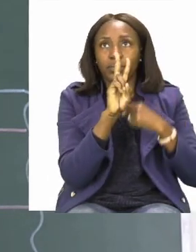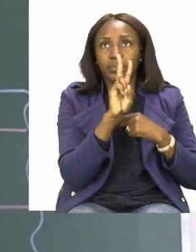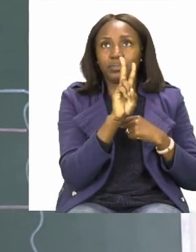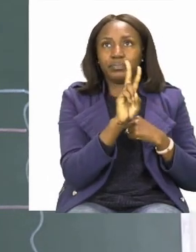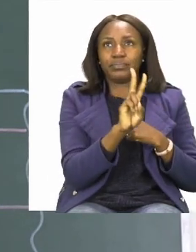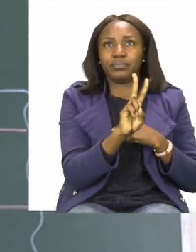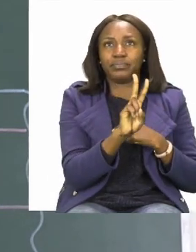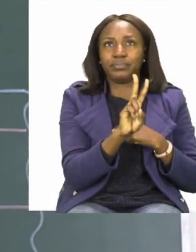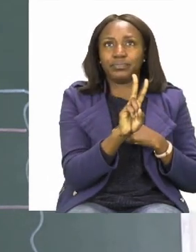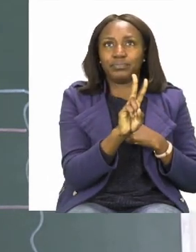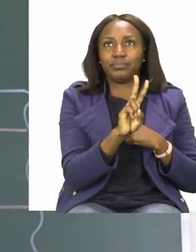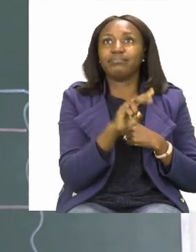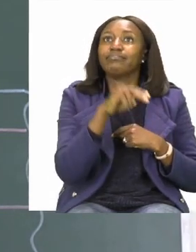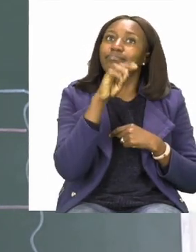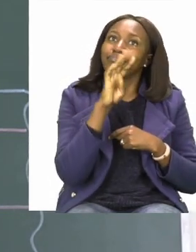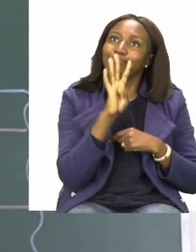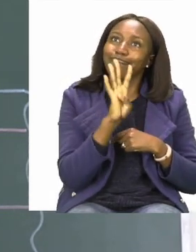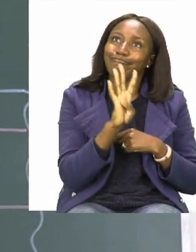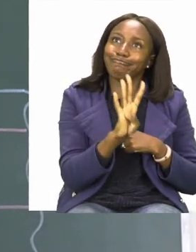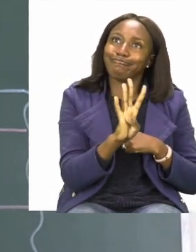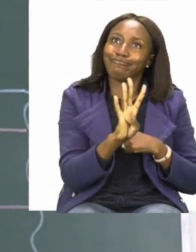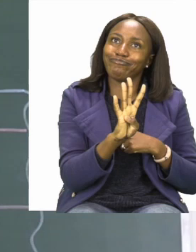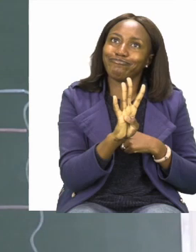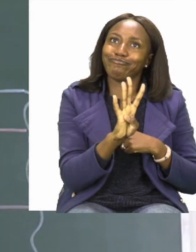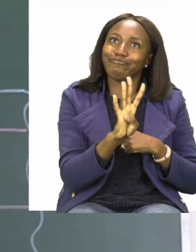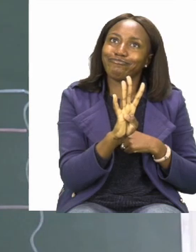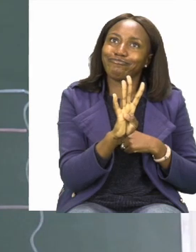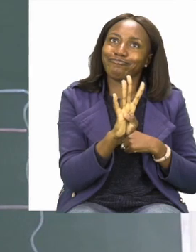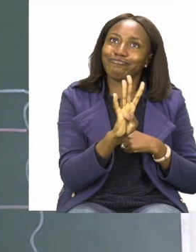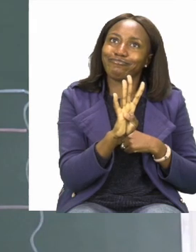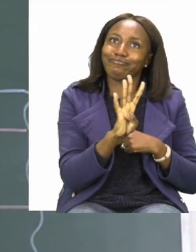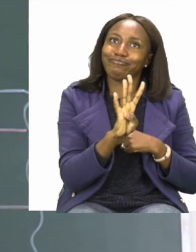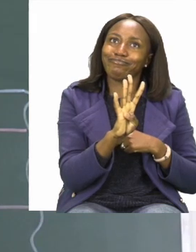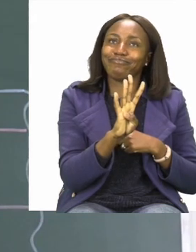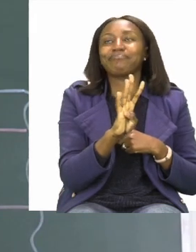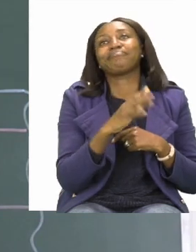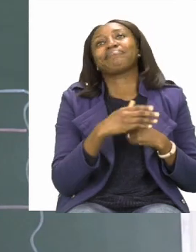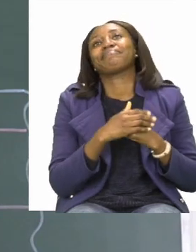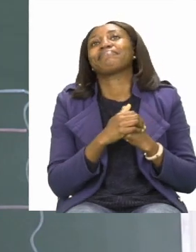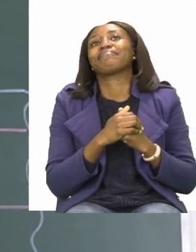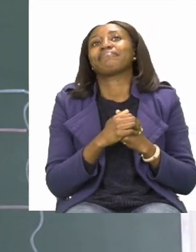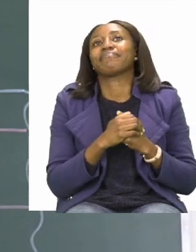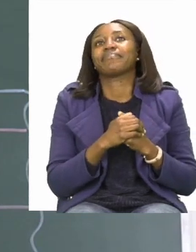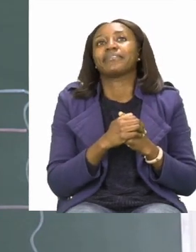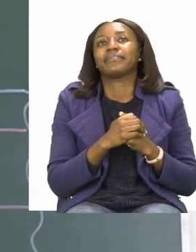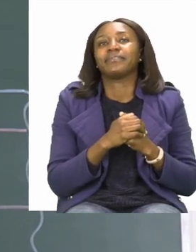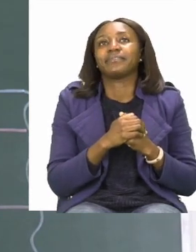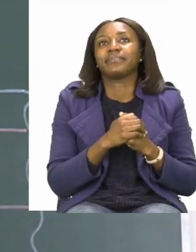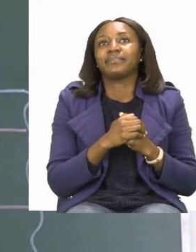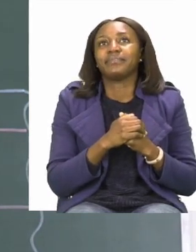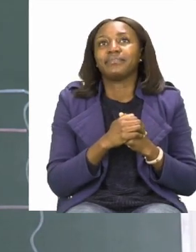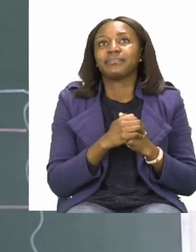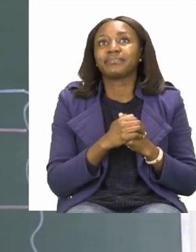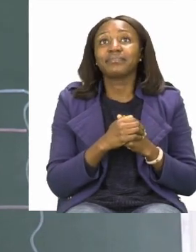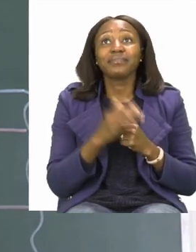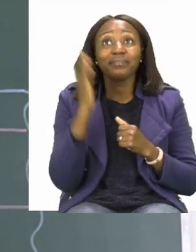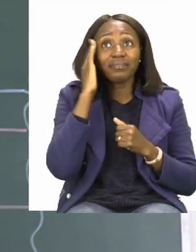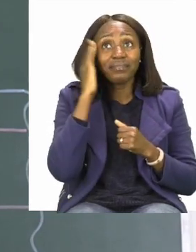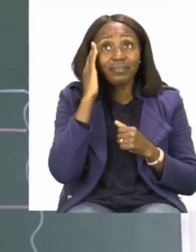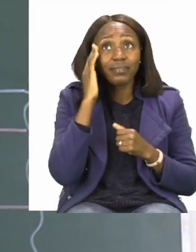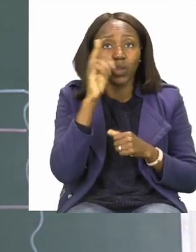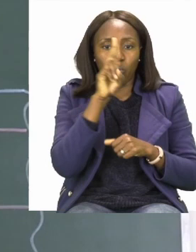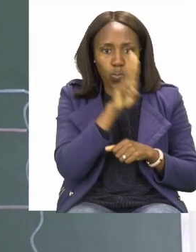2 plus 2, boys and girls, gives us 4. So we now know that